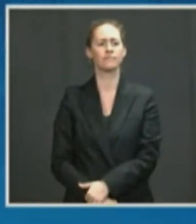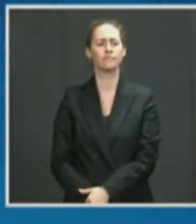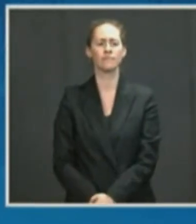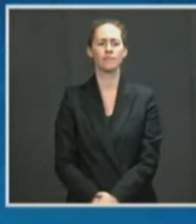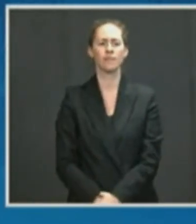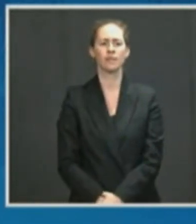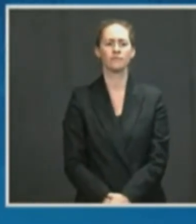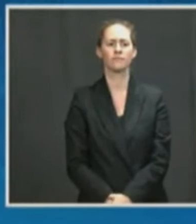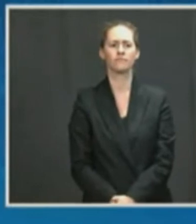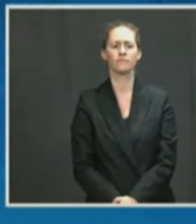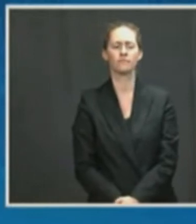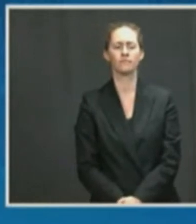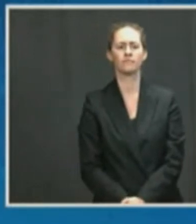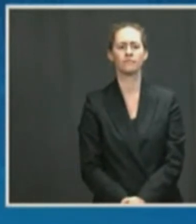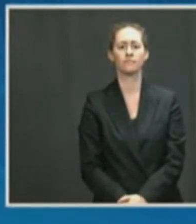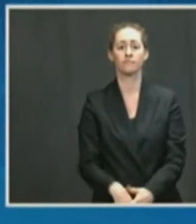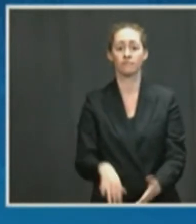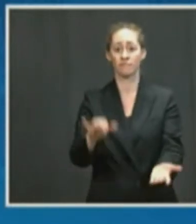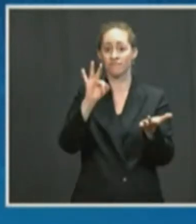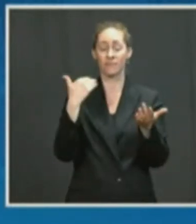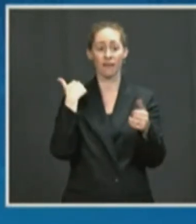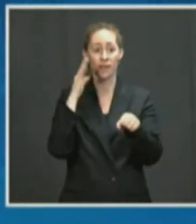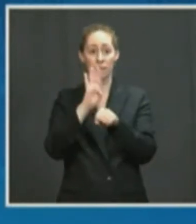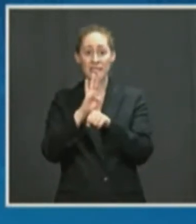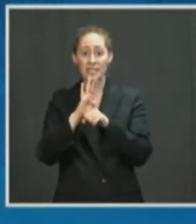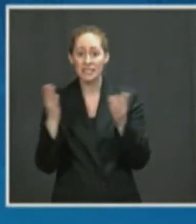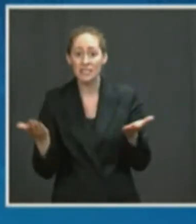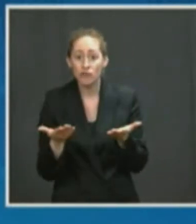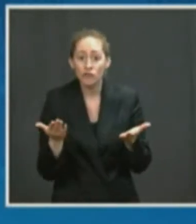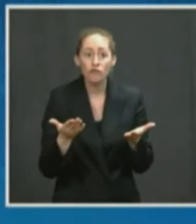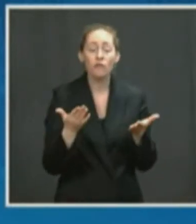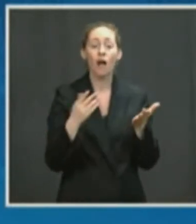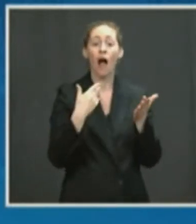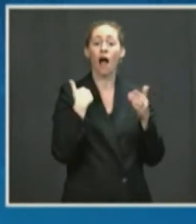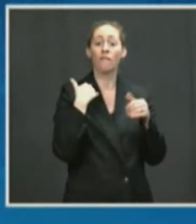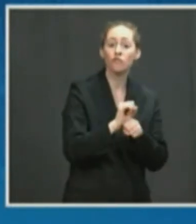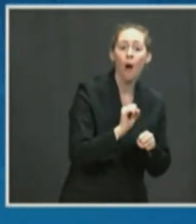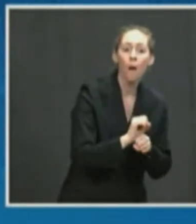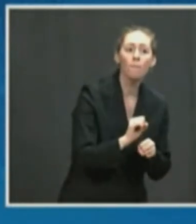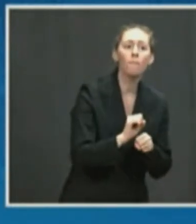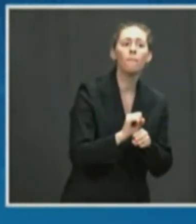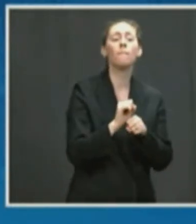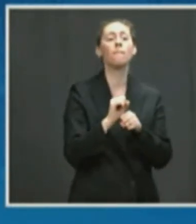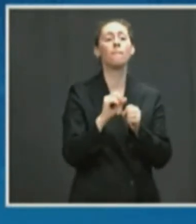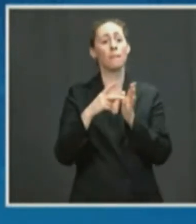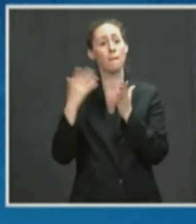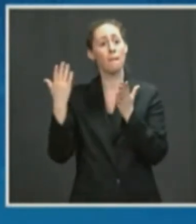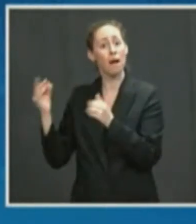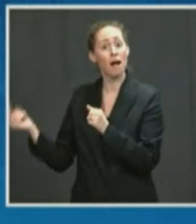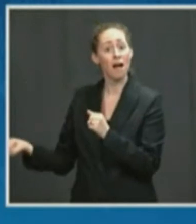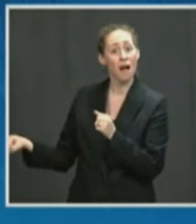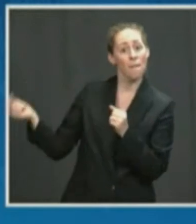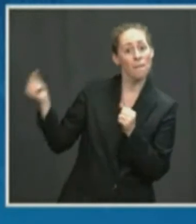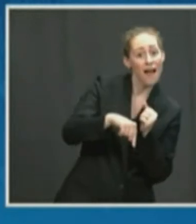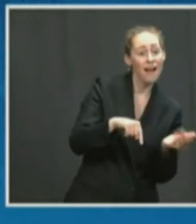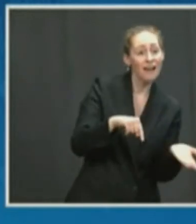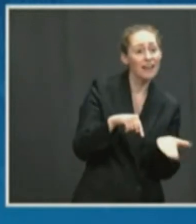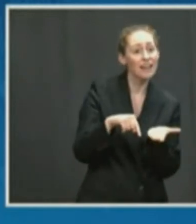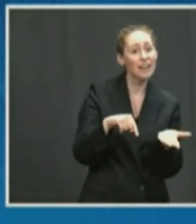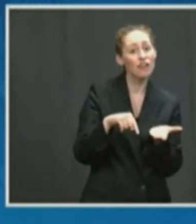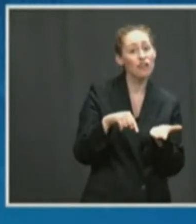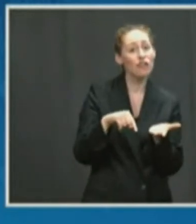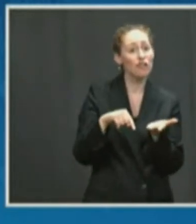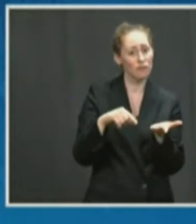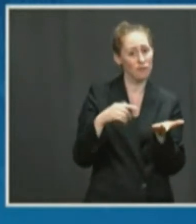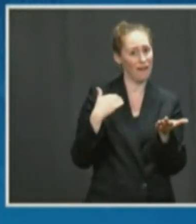to this country to create opportunities with what we have learned abroad. Madam? One